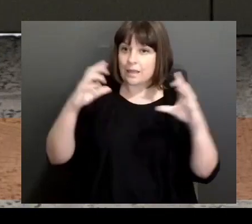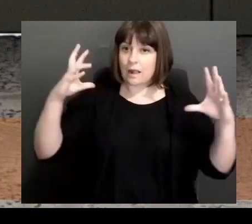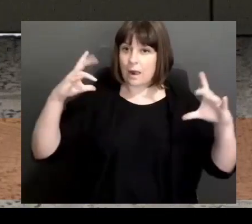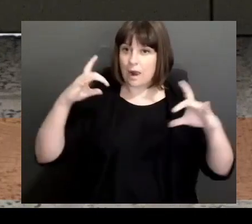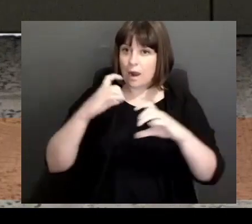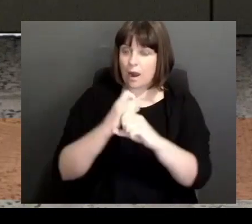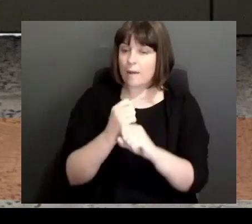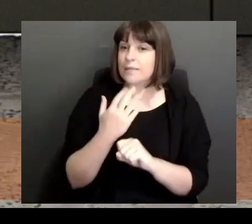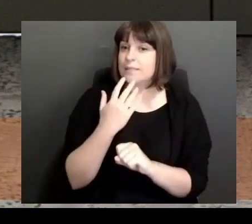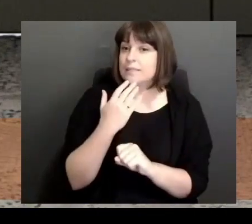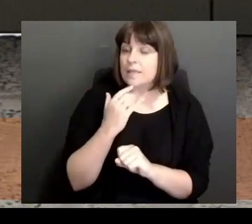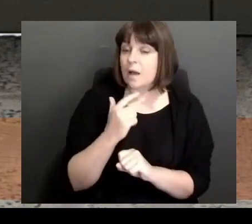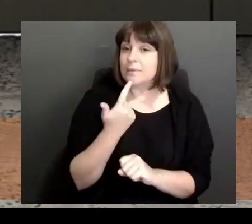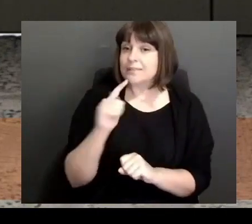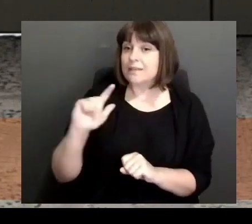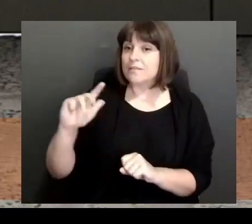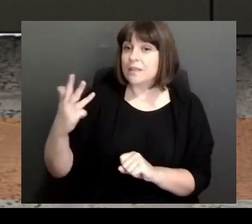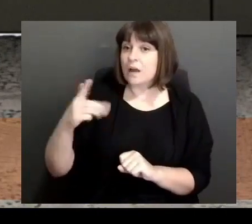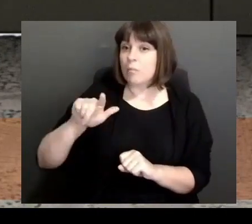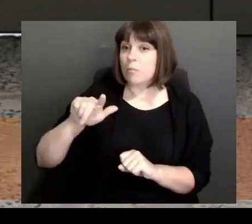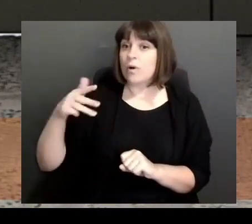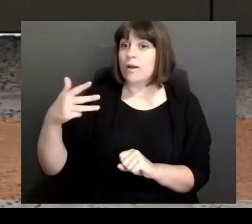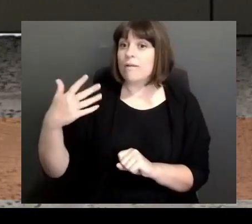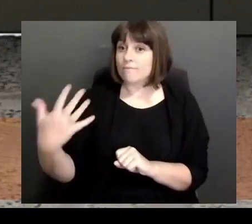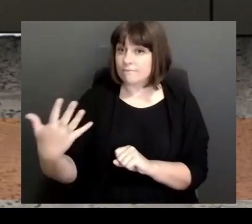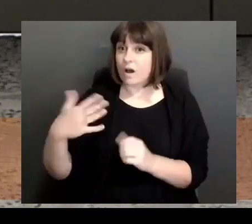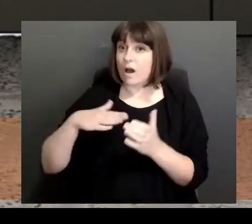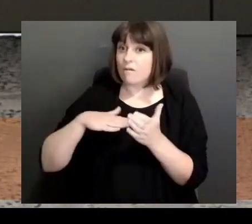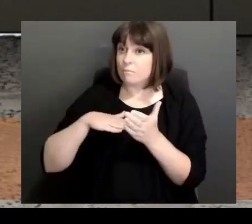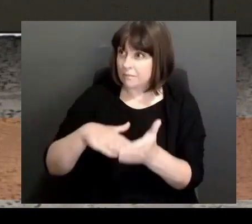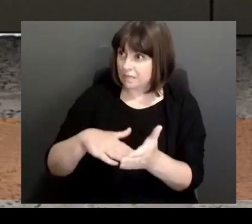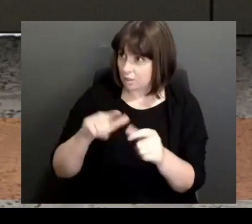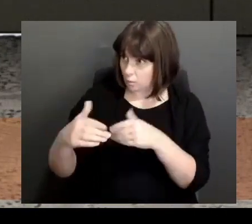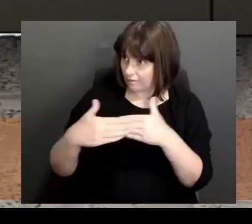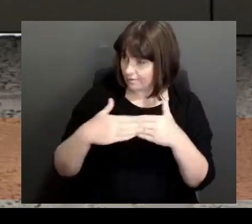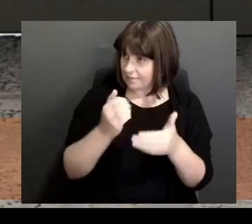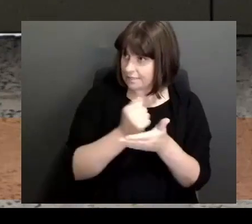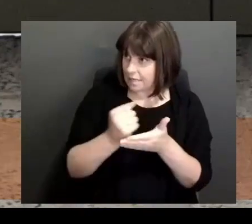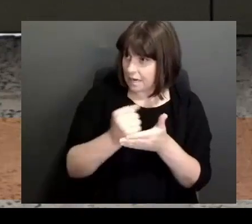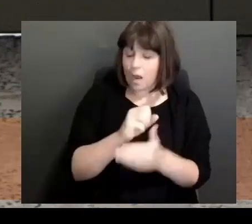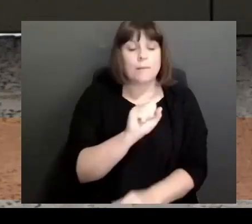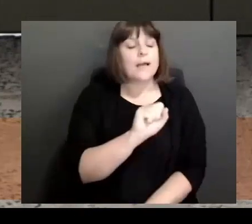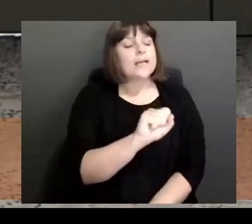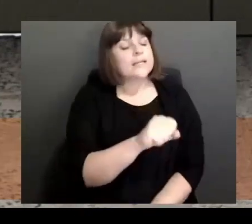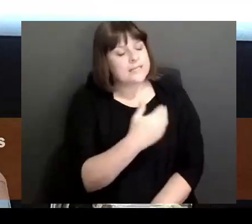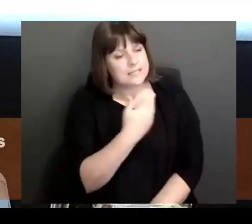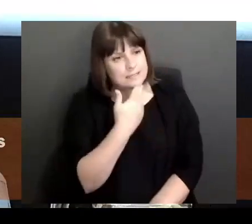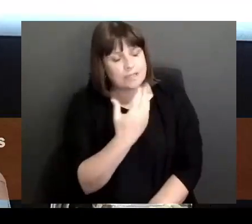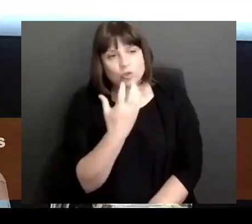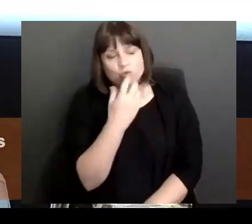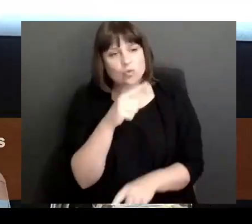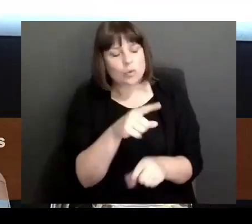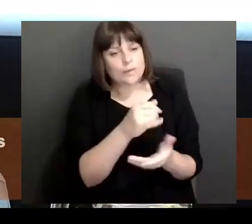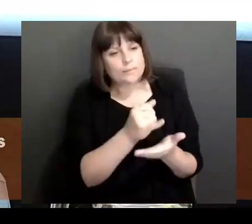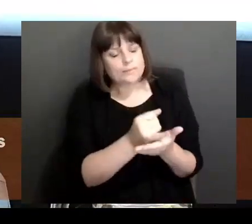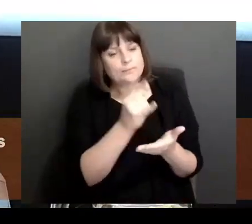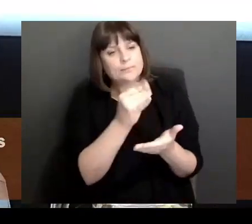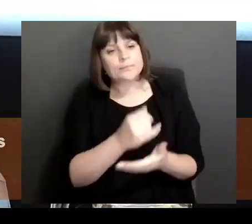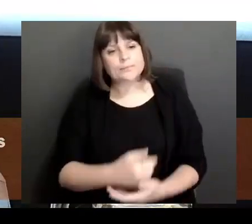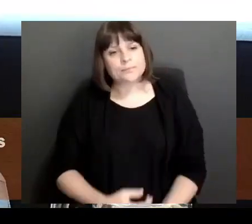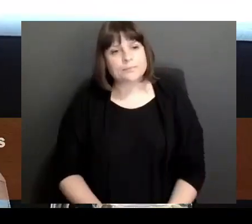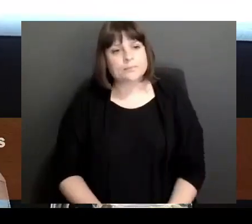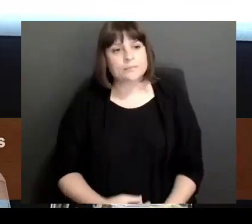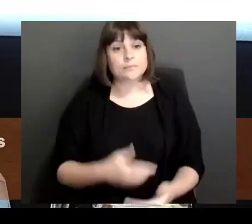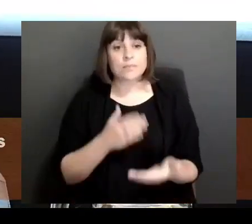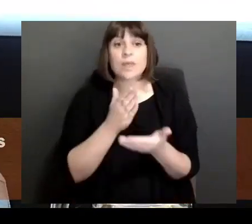79.5 million. I understand you want to correct that number. Yes, thank you. I'm sorry that that's an error. The